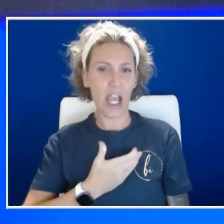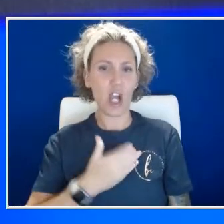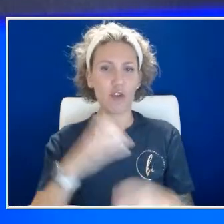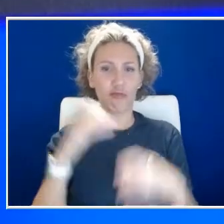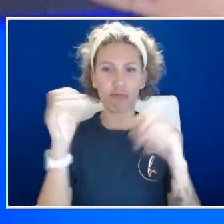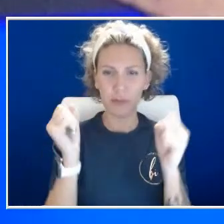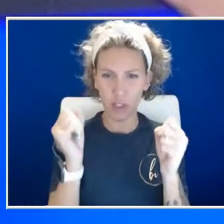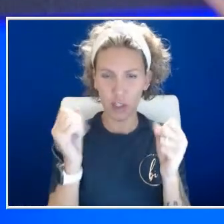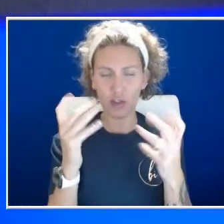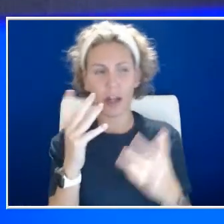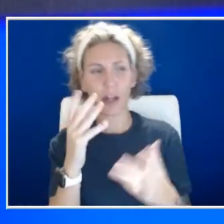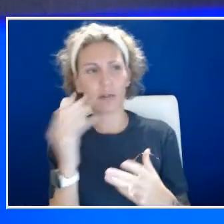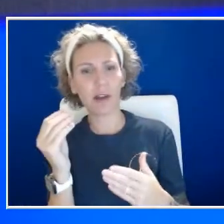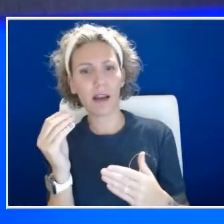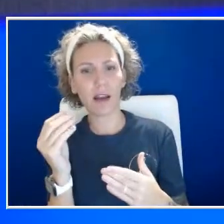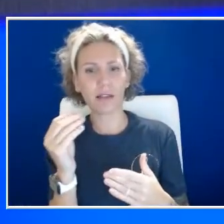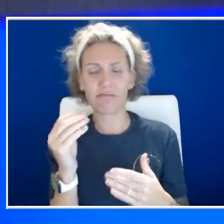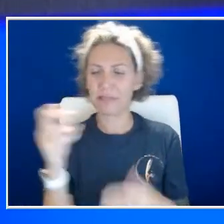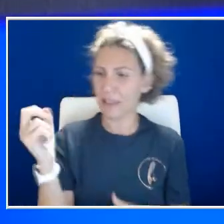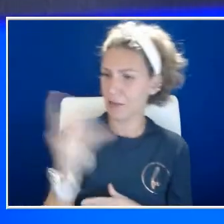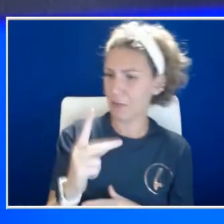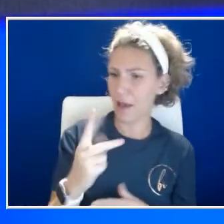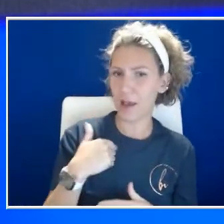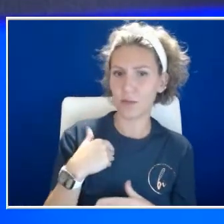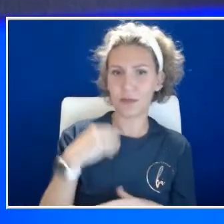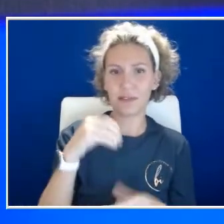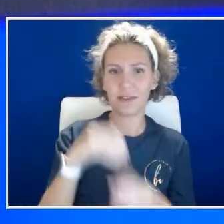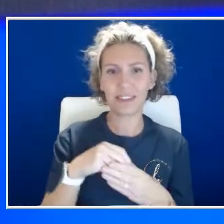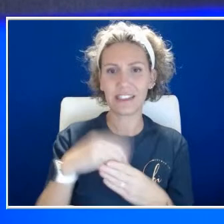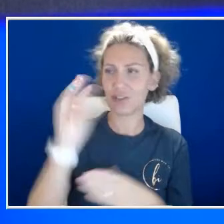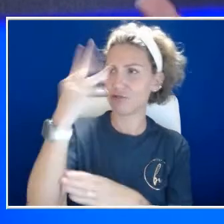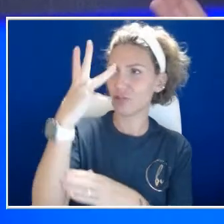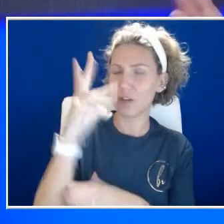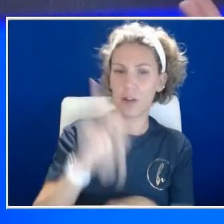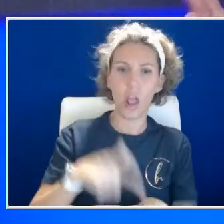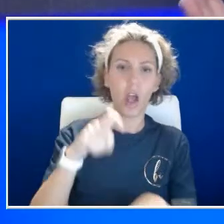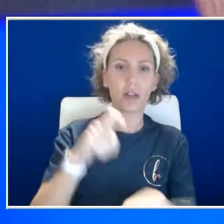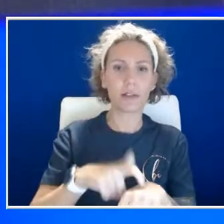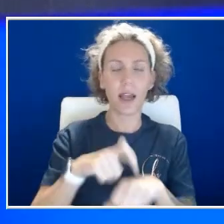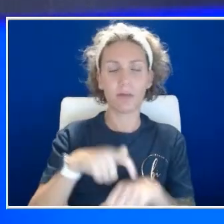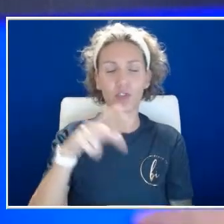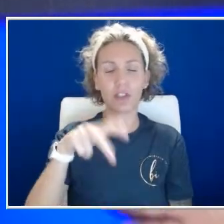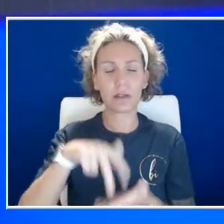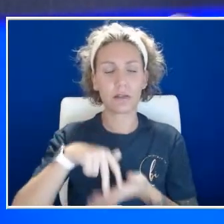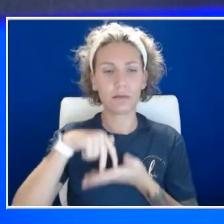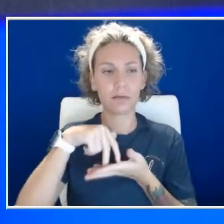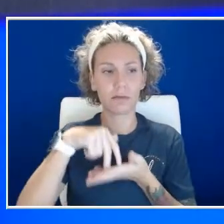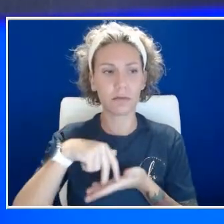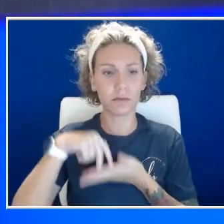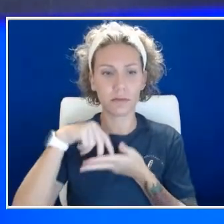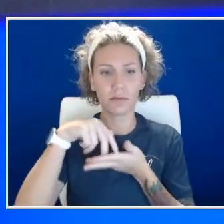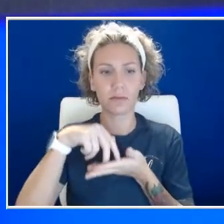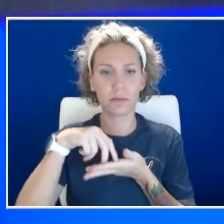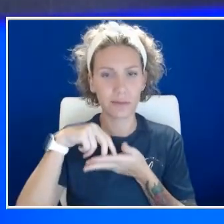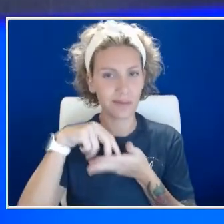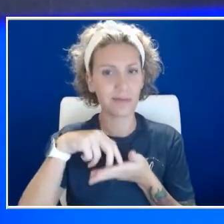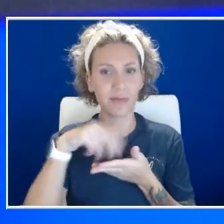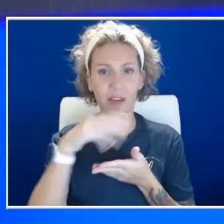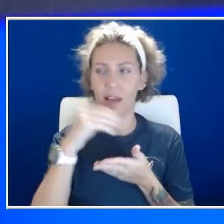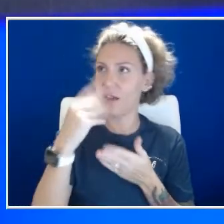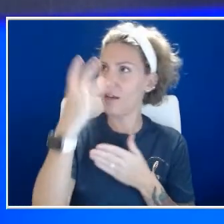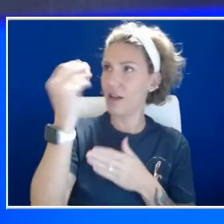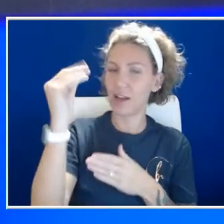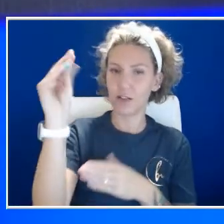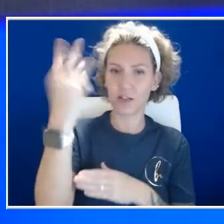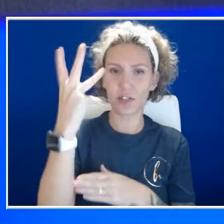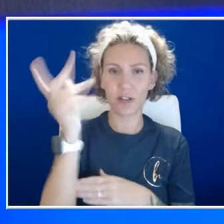I was in the shower for a long time, just standing there, and I just got out of the shower and went to the closet, tried to